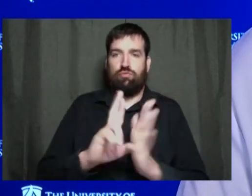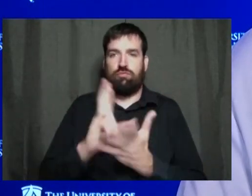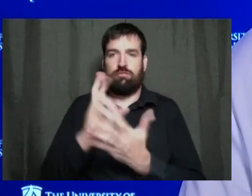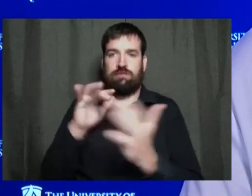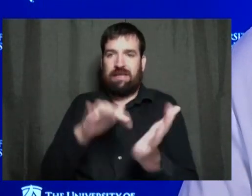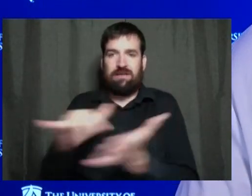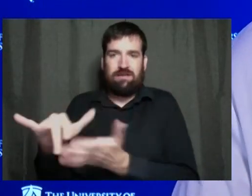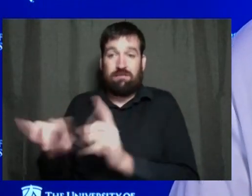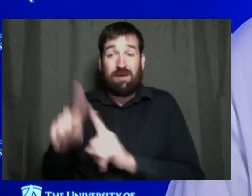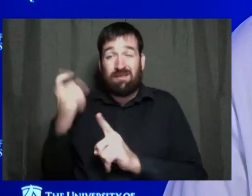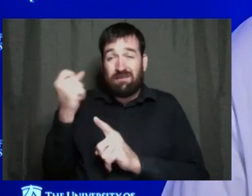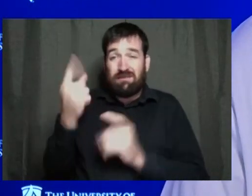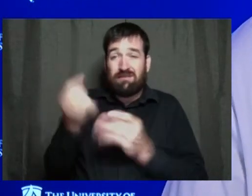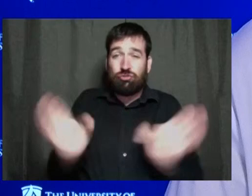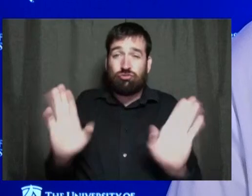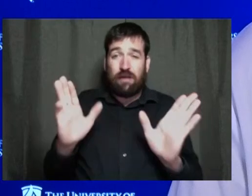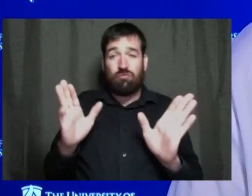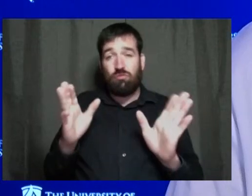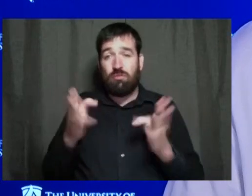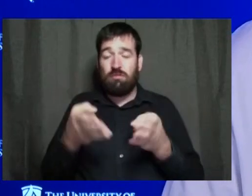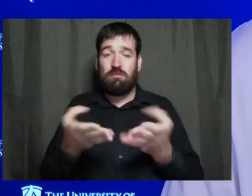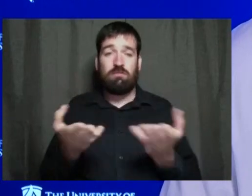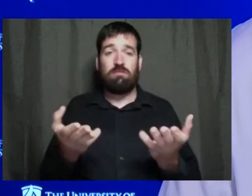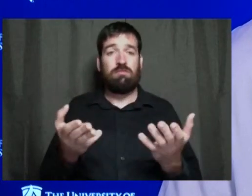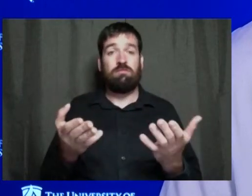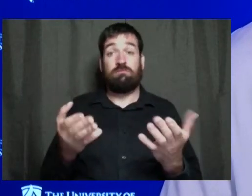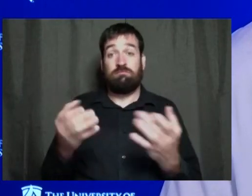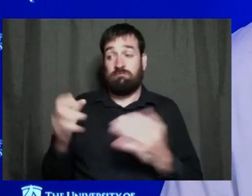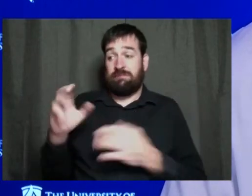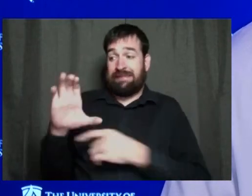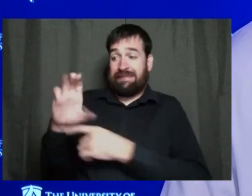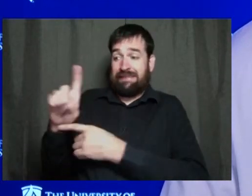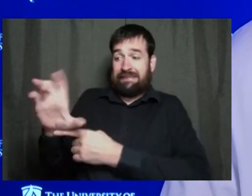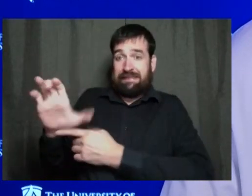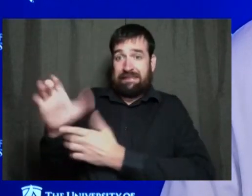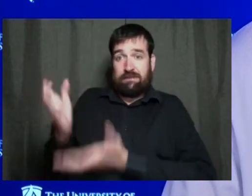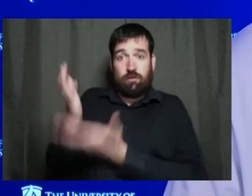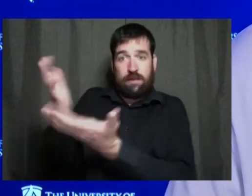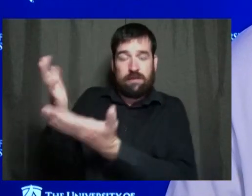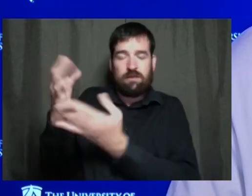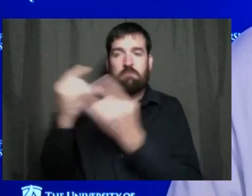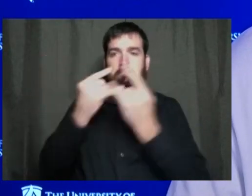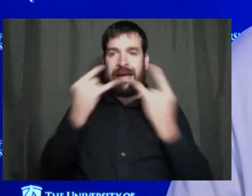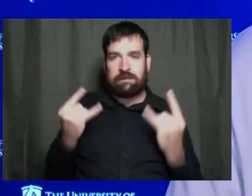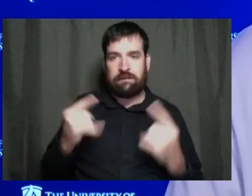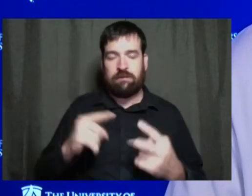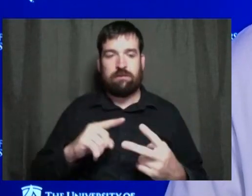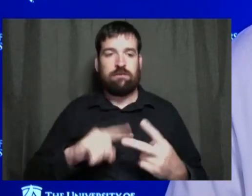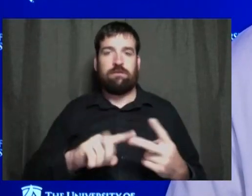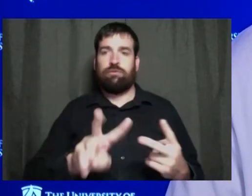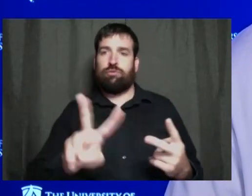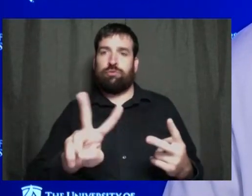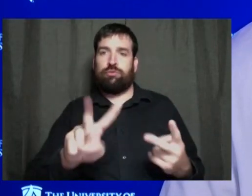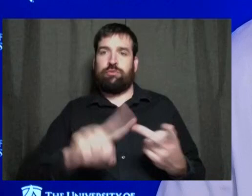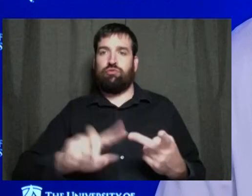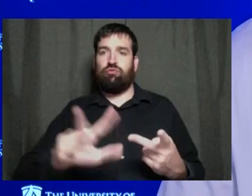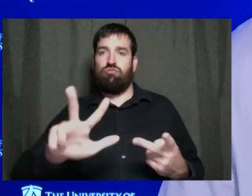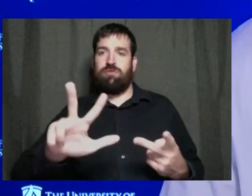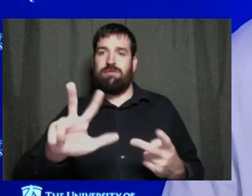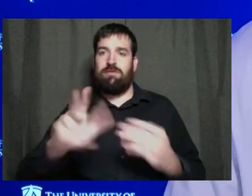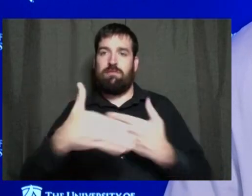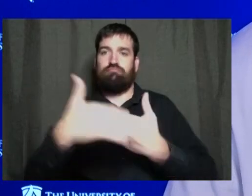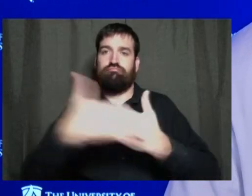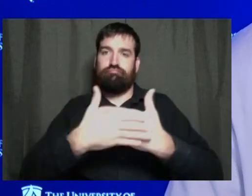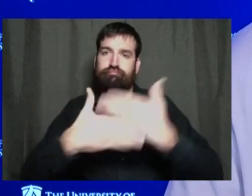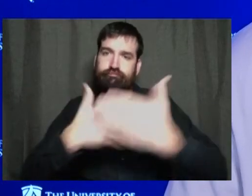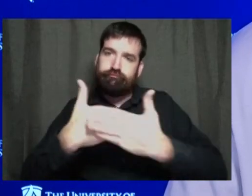CDC recommendations are to have a mask, whether it's a surgical mask, whether it's a 2 to 3 layer cloth mask or an N95. They don't